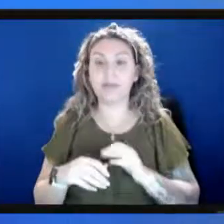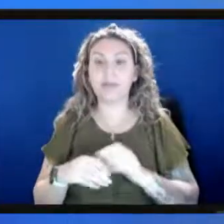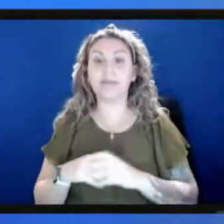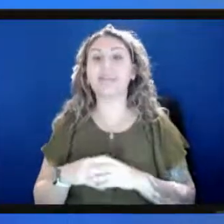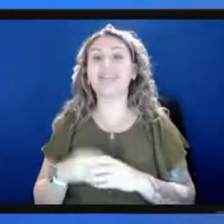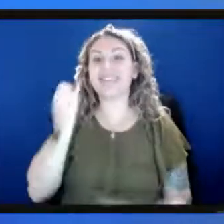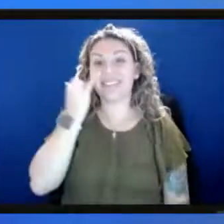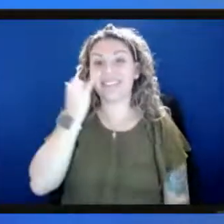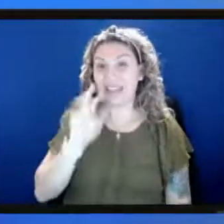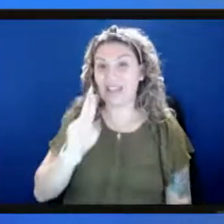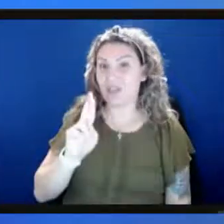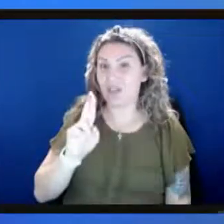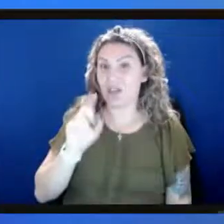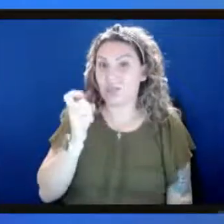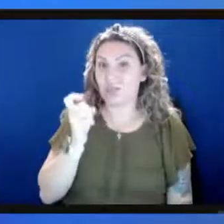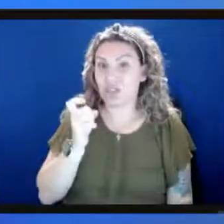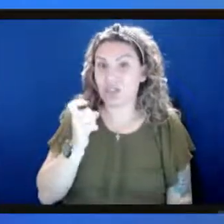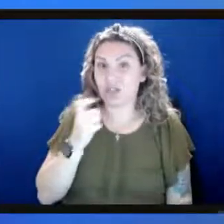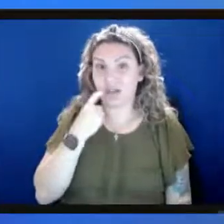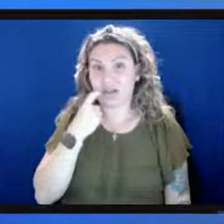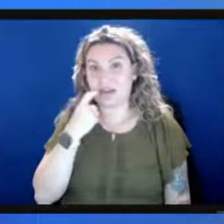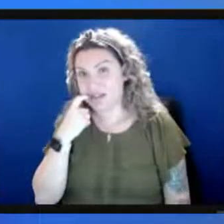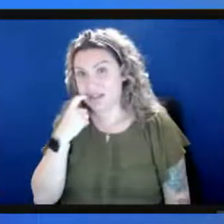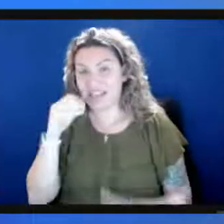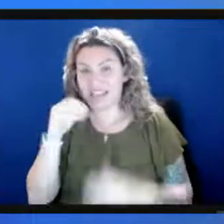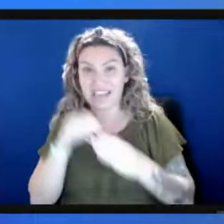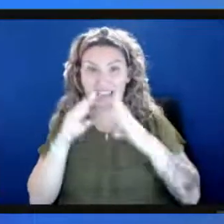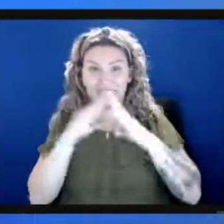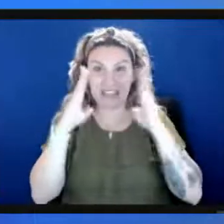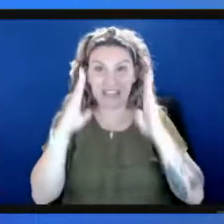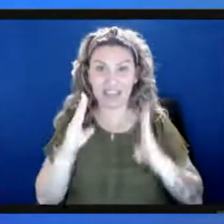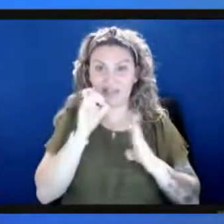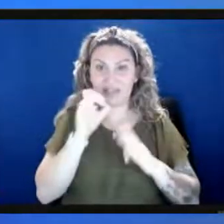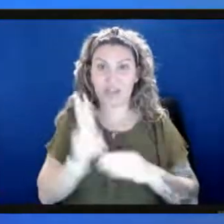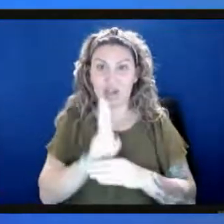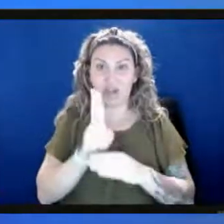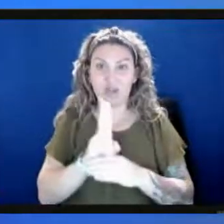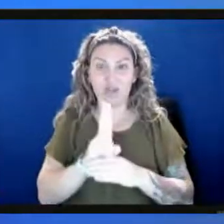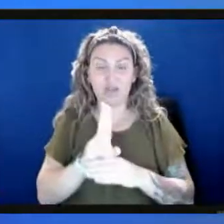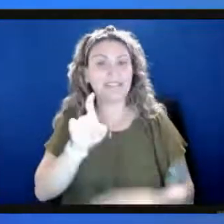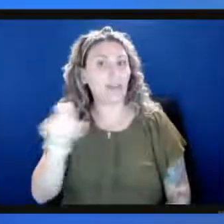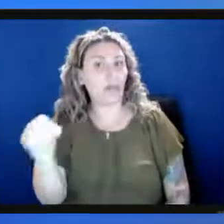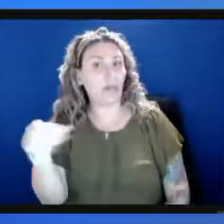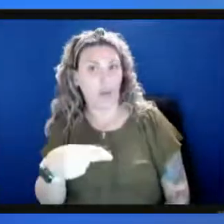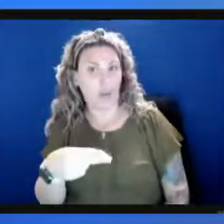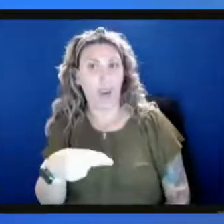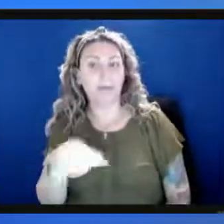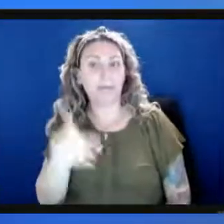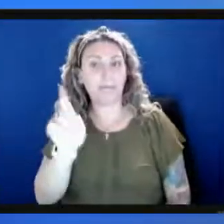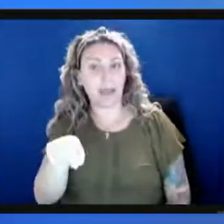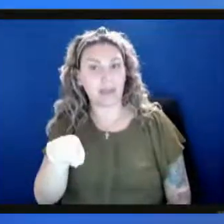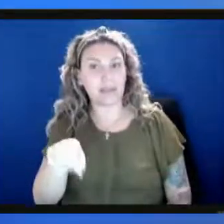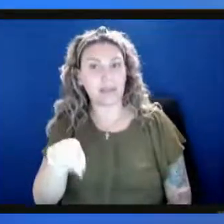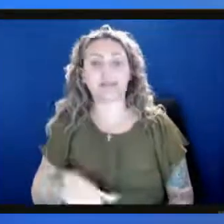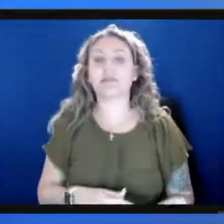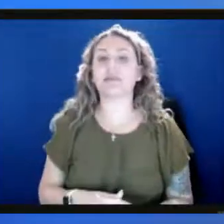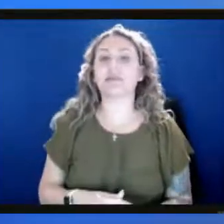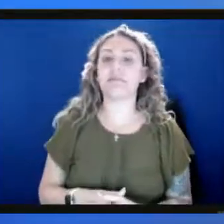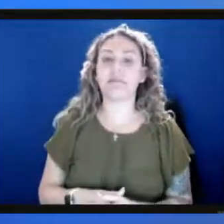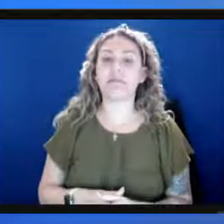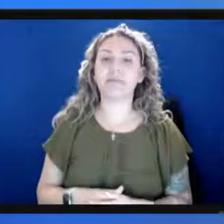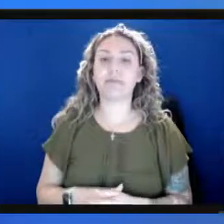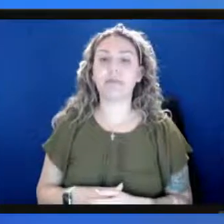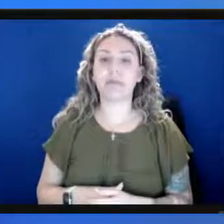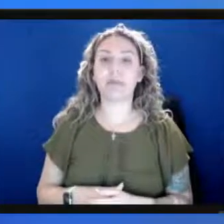prescribed addictive substances in the house that are not being used, they need to be thrown away. So you had the